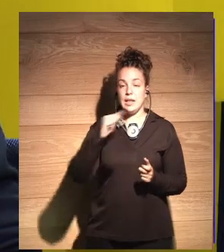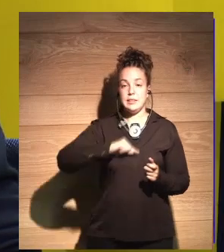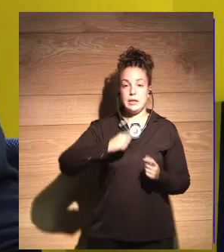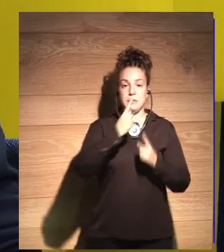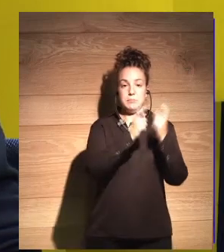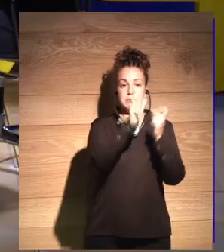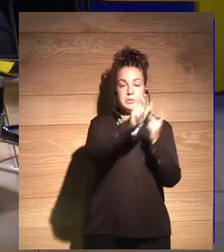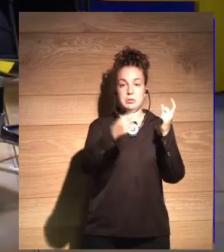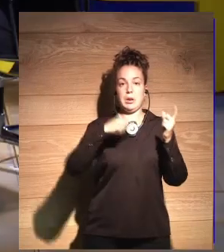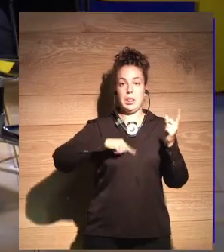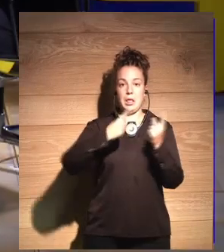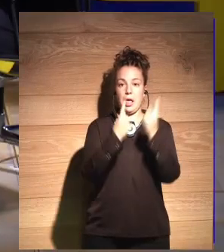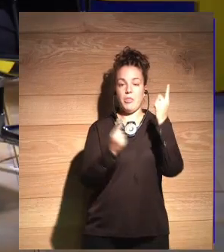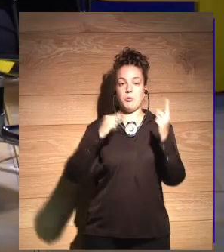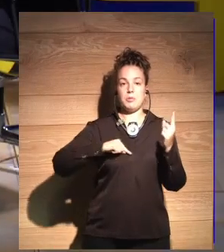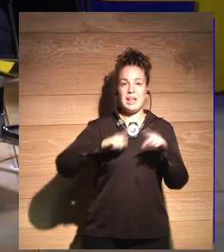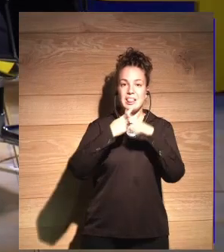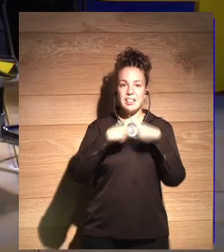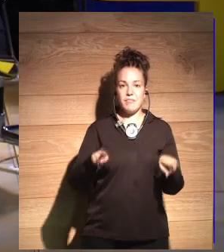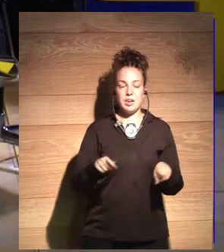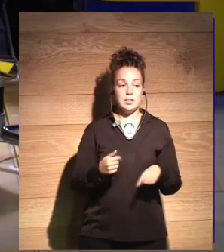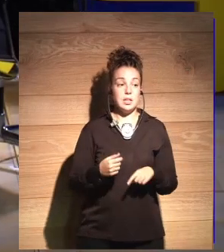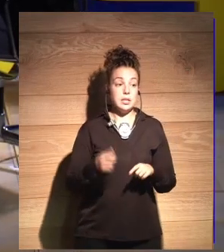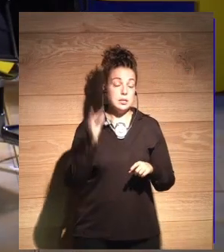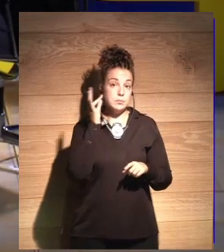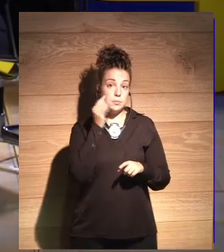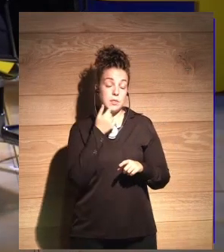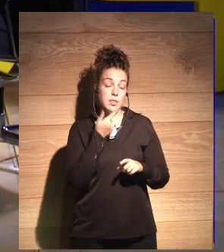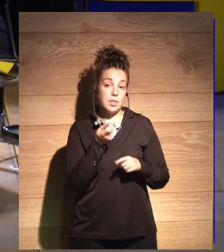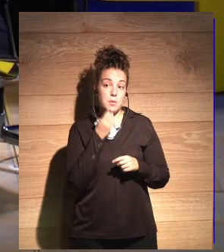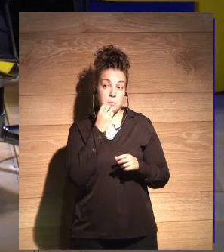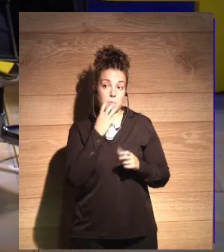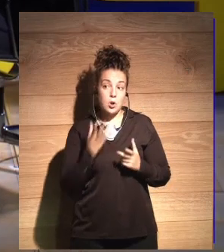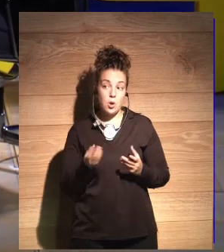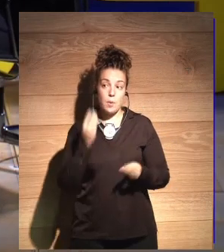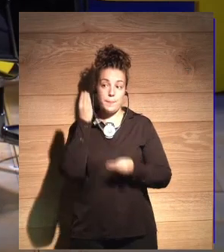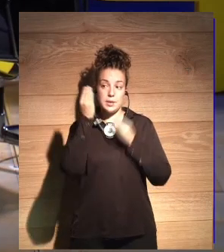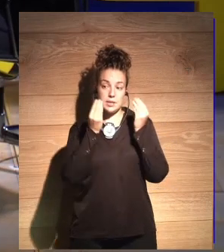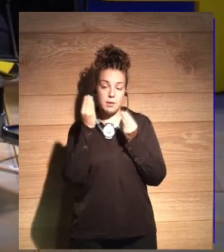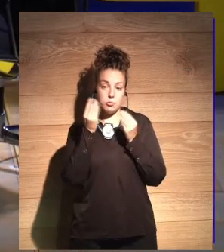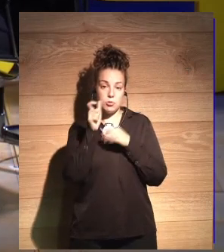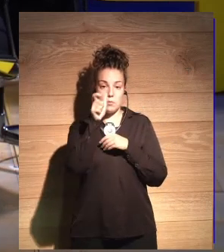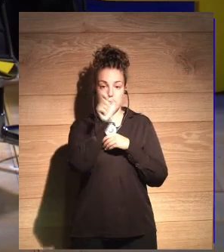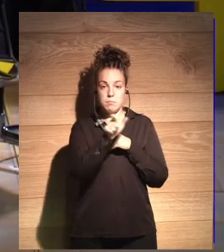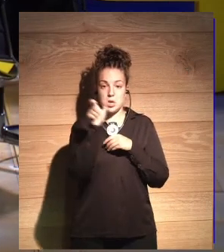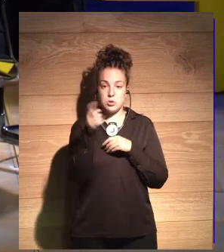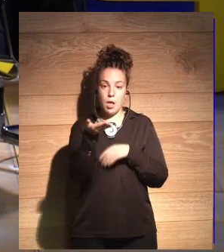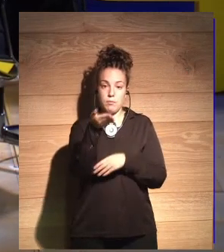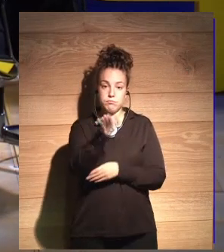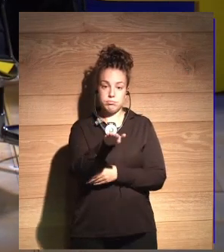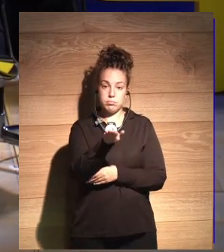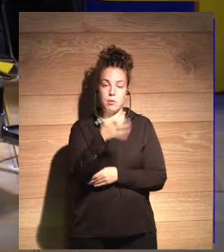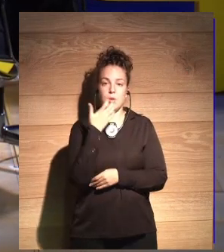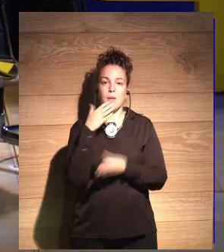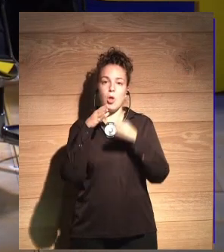back when someone dies. That's how the Titanic worked. The Titanic crash, we got modern SOS, modern radio,